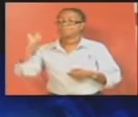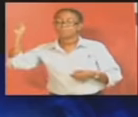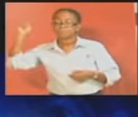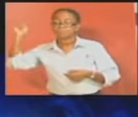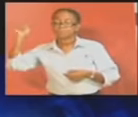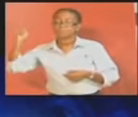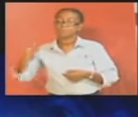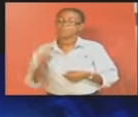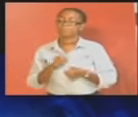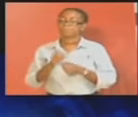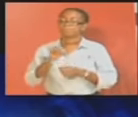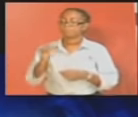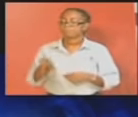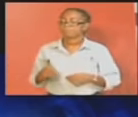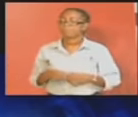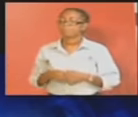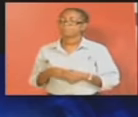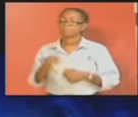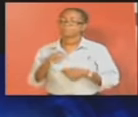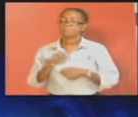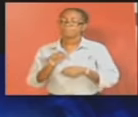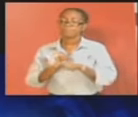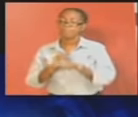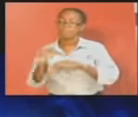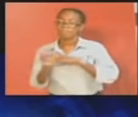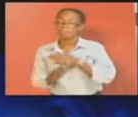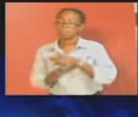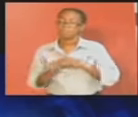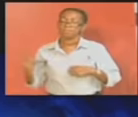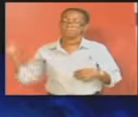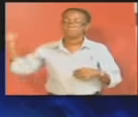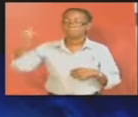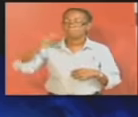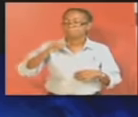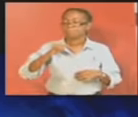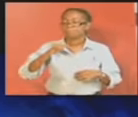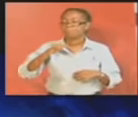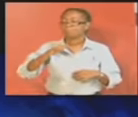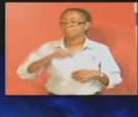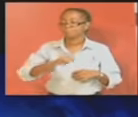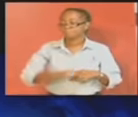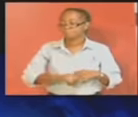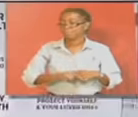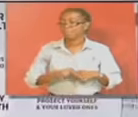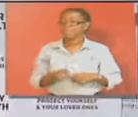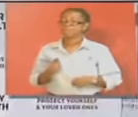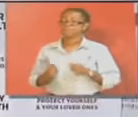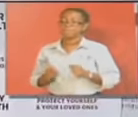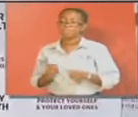allowed to spend the 7 days in quarantine in Tobago? Just wanted to get a clarified. Thank you.